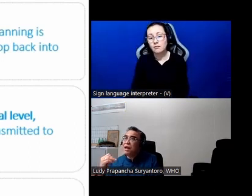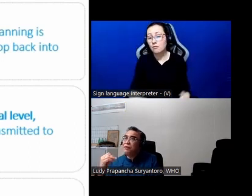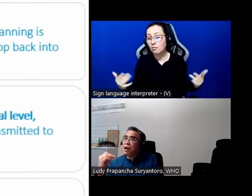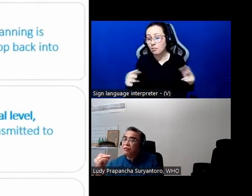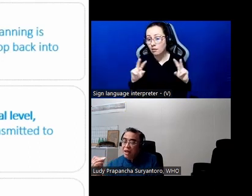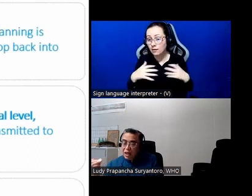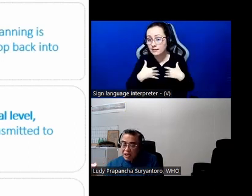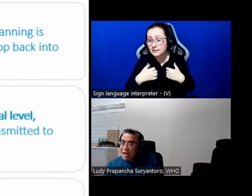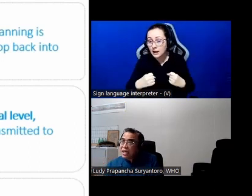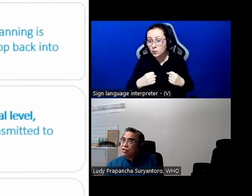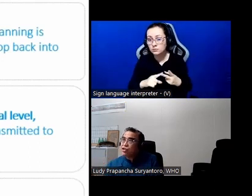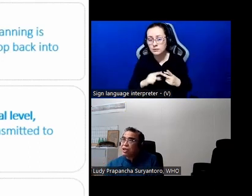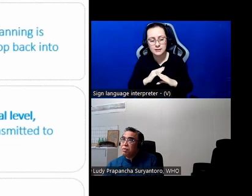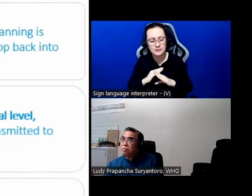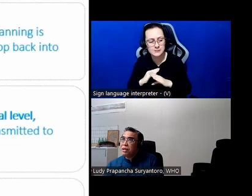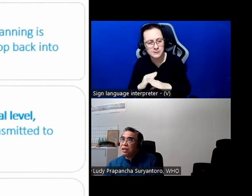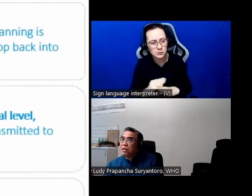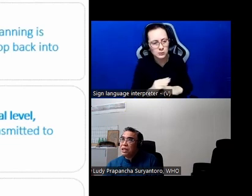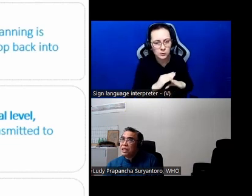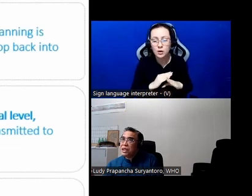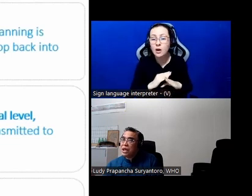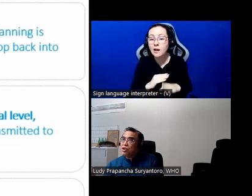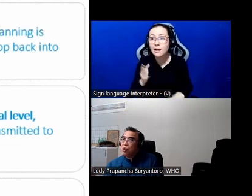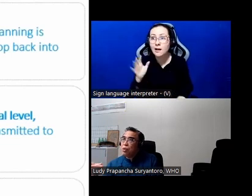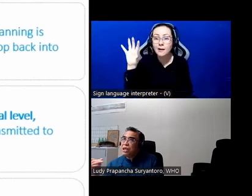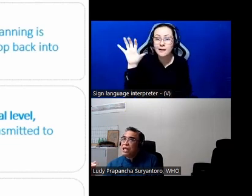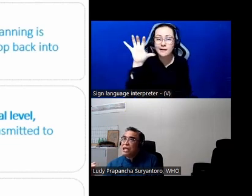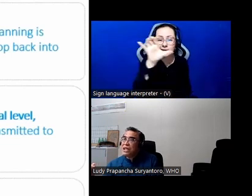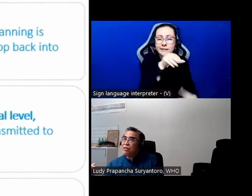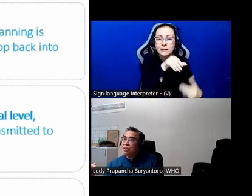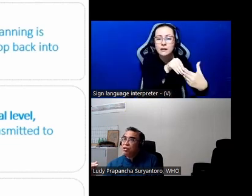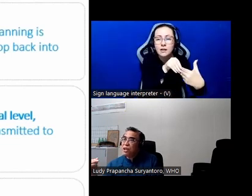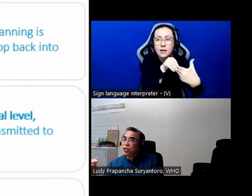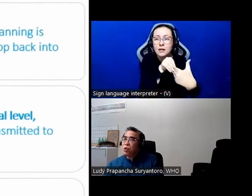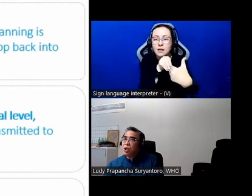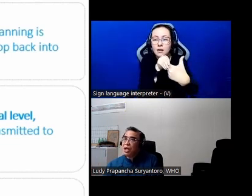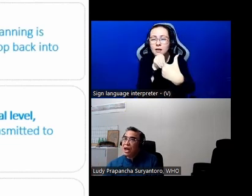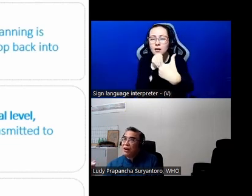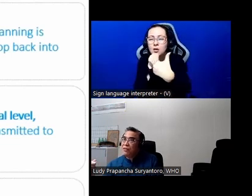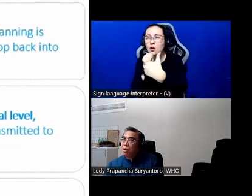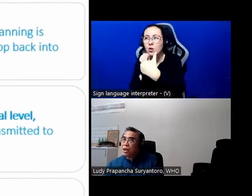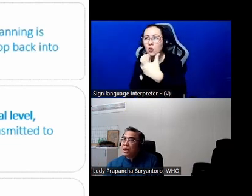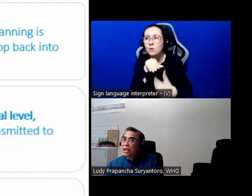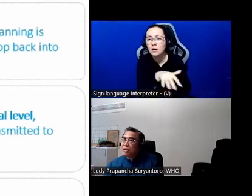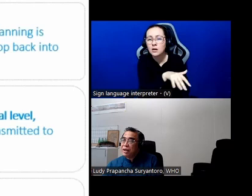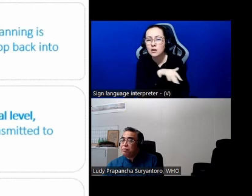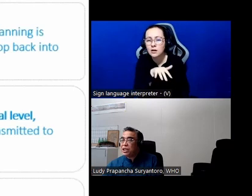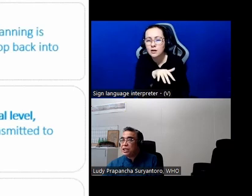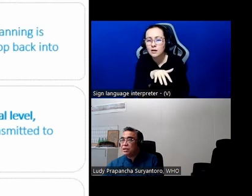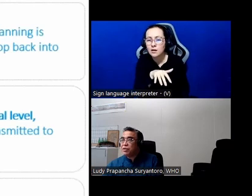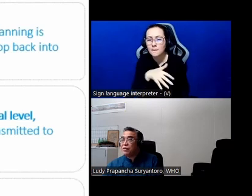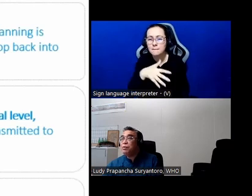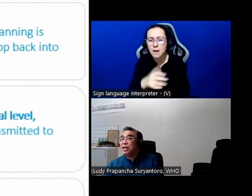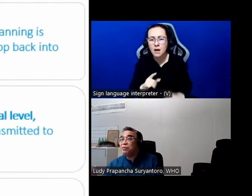different types of guidelines during the public health emergency. So what we need is to make sure everyone in the same